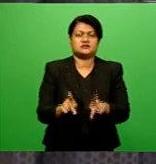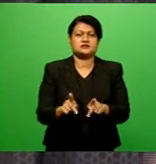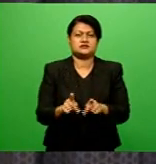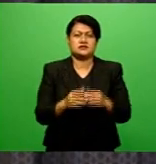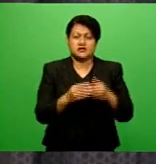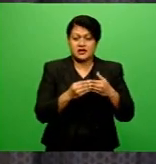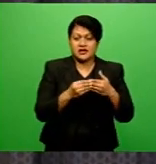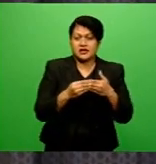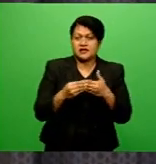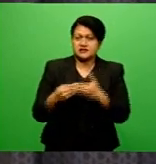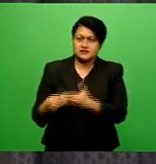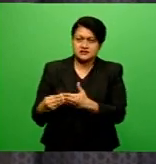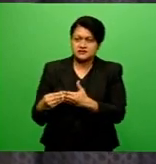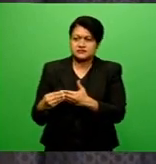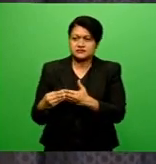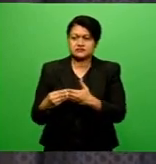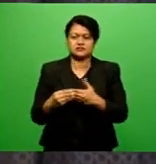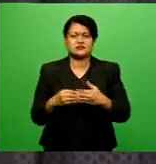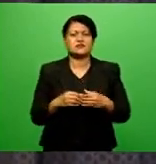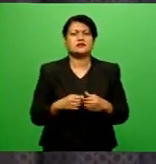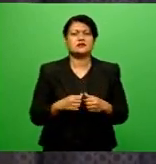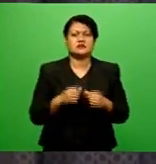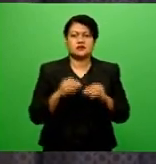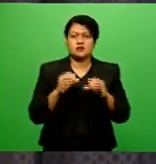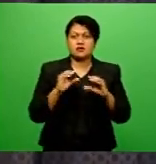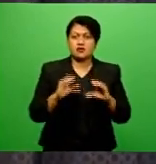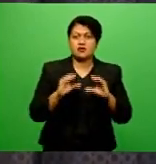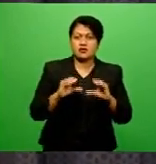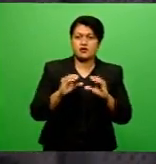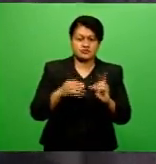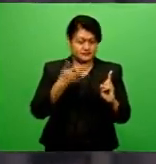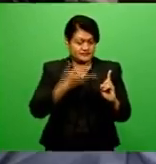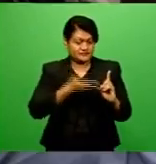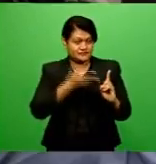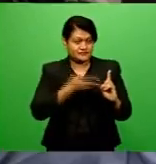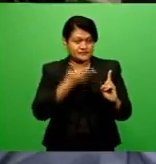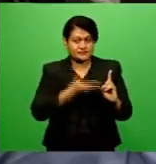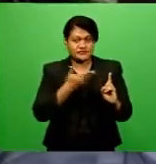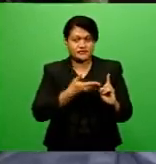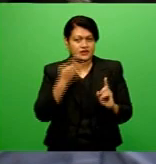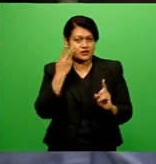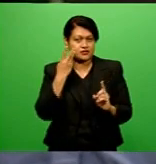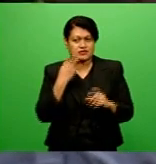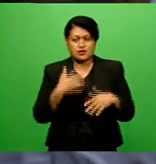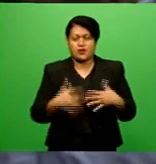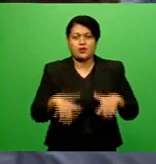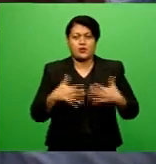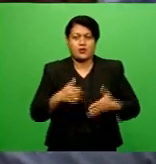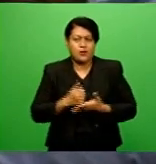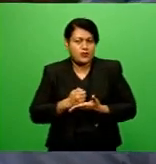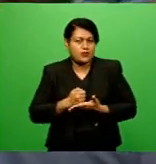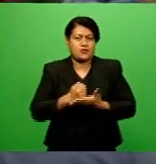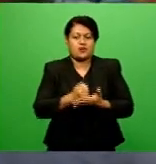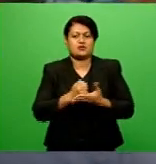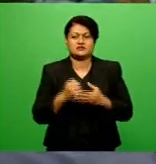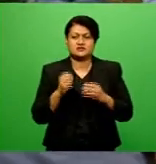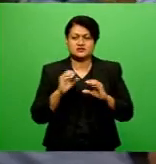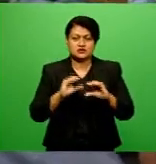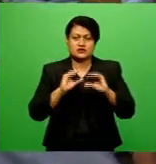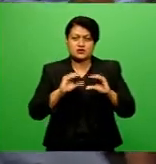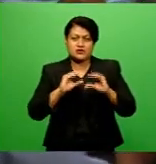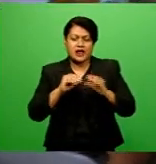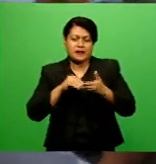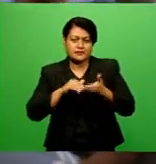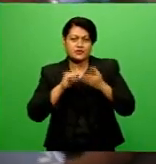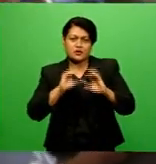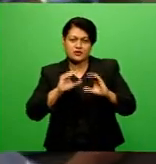Leadership and well-being coach Kitiana Chut says the program has assisted most registered businesses get back on track in a span